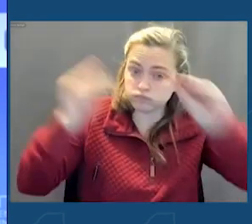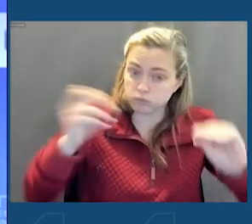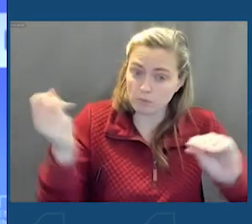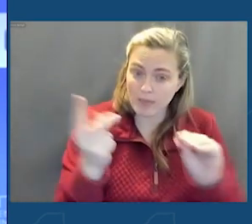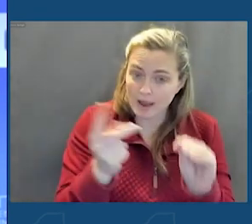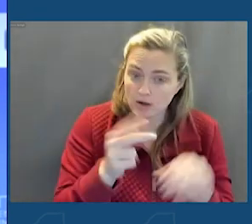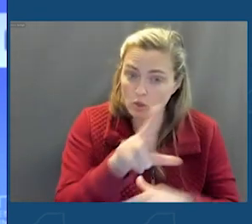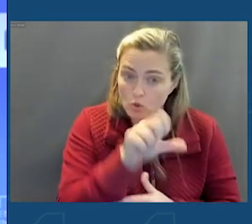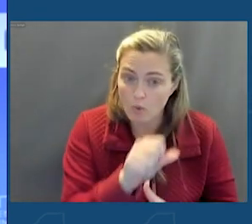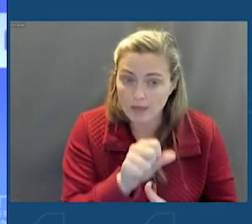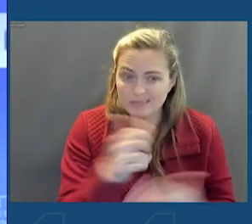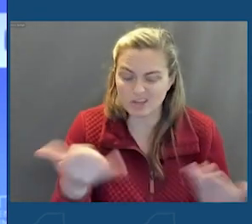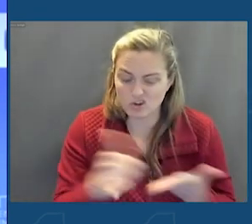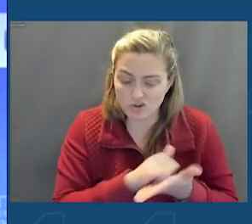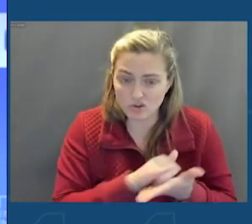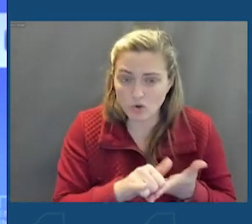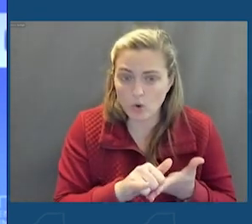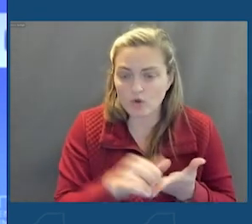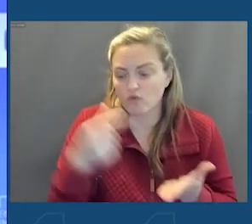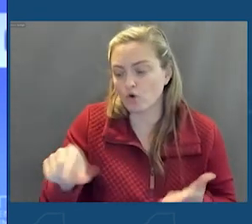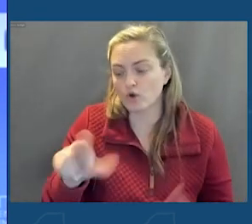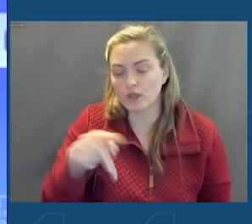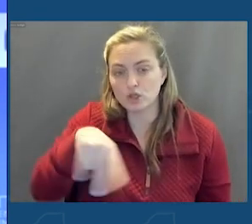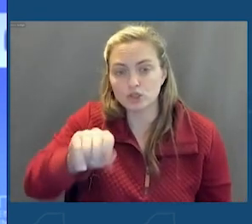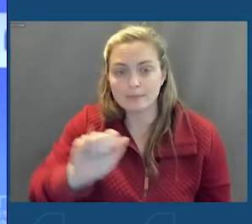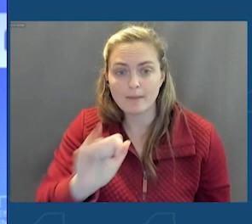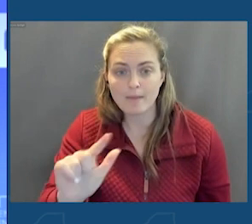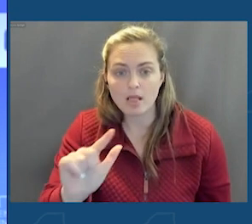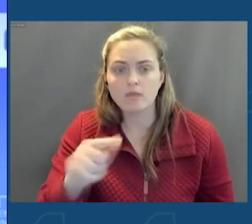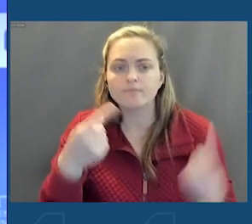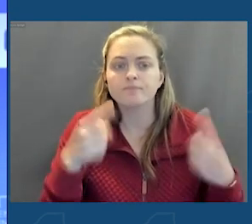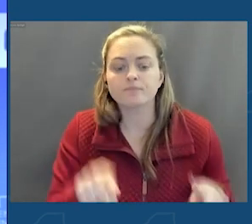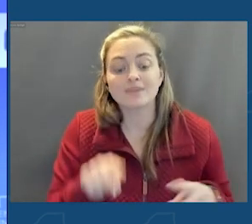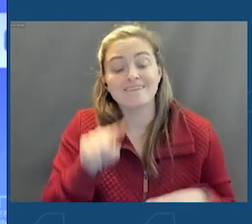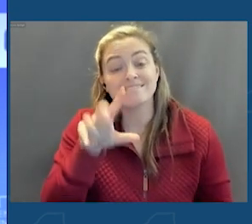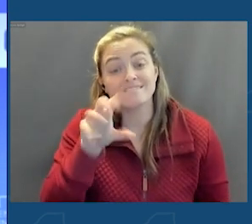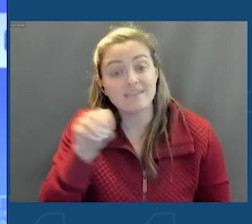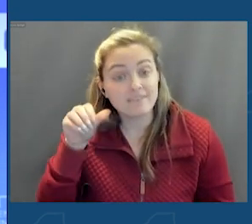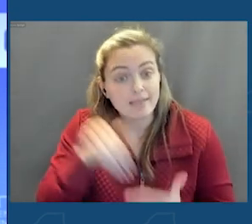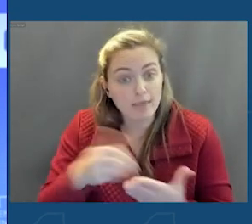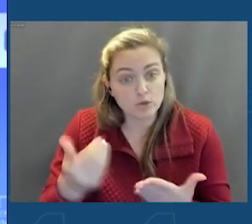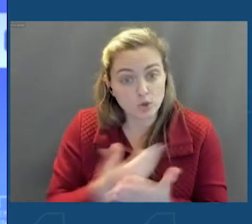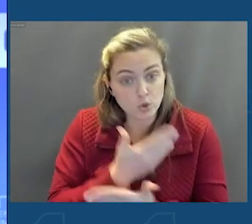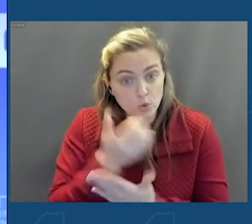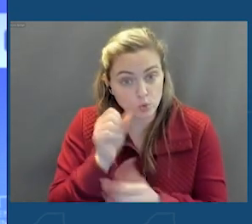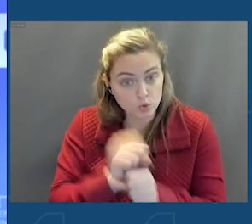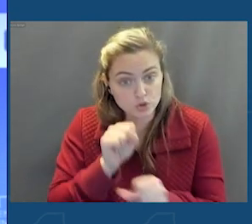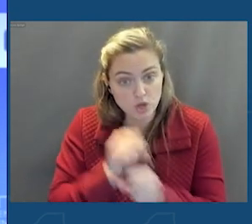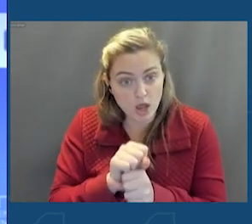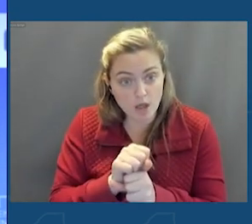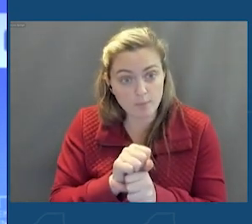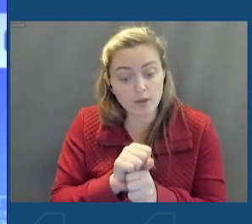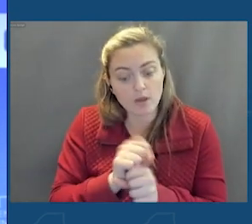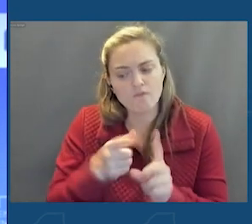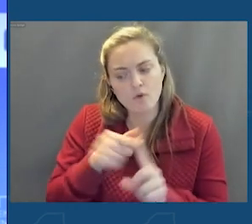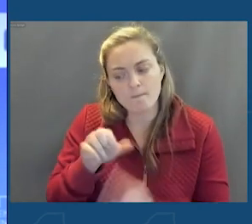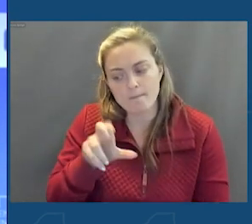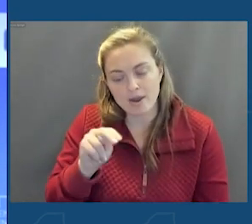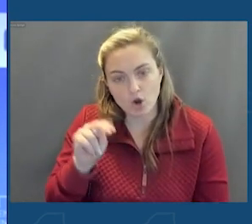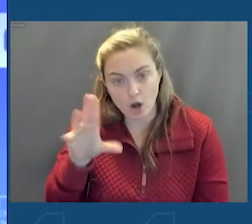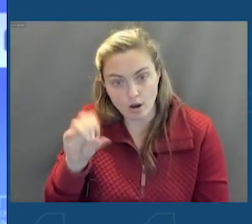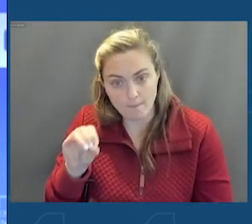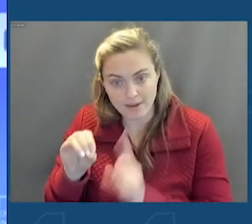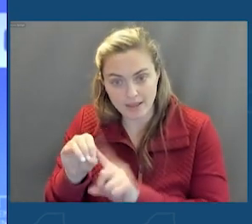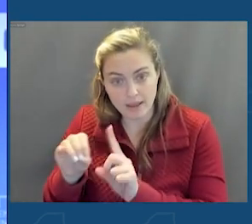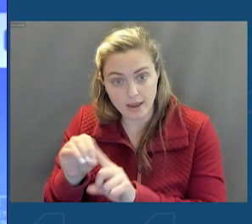and have our own version of a green chips bill, which resulted in 50,000 new jobs coming from Micron alone in upstate